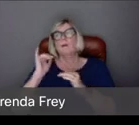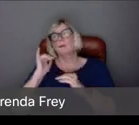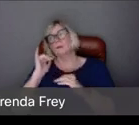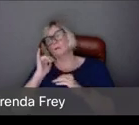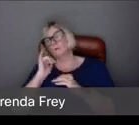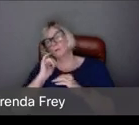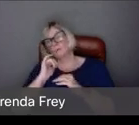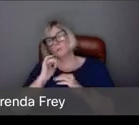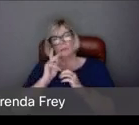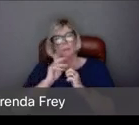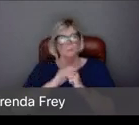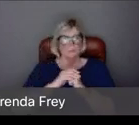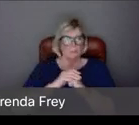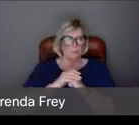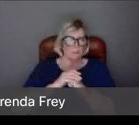okay.